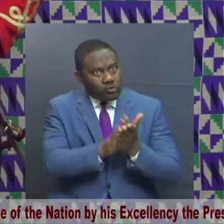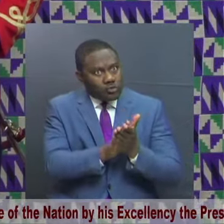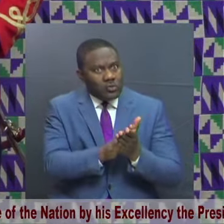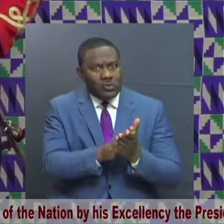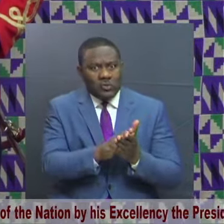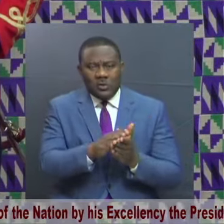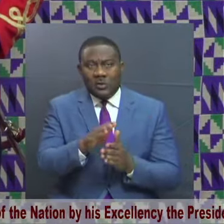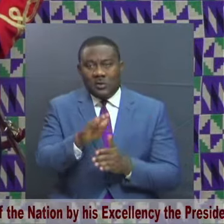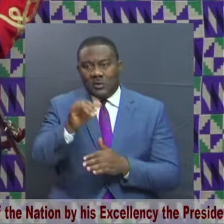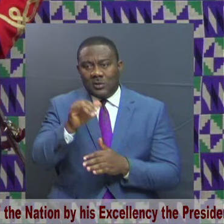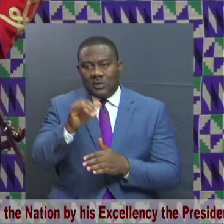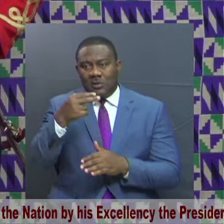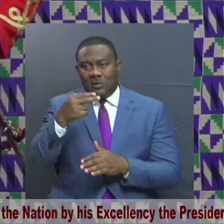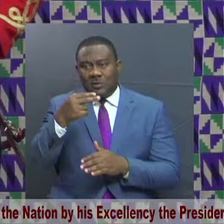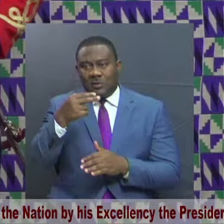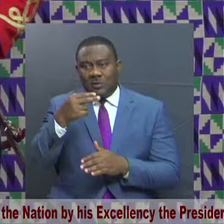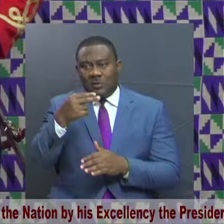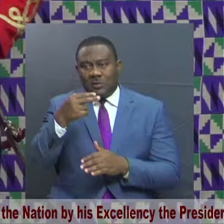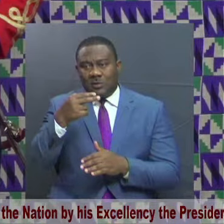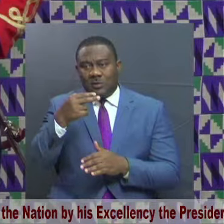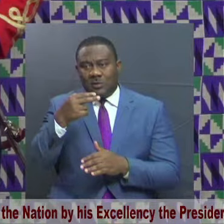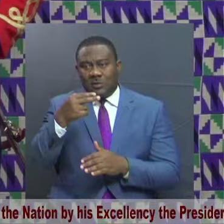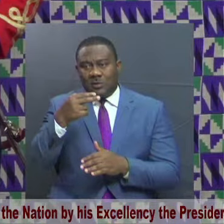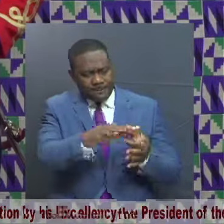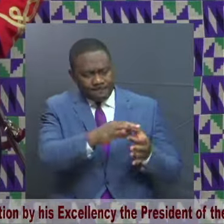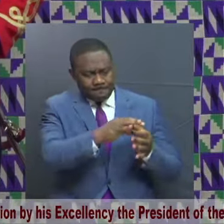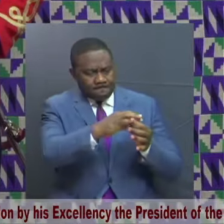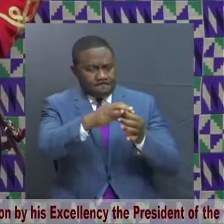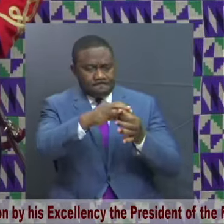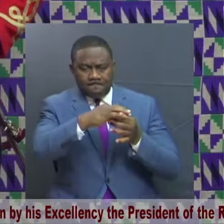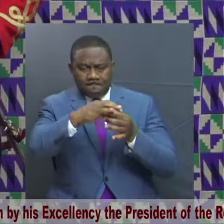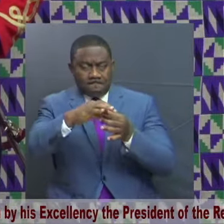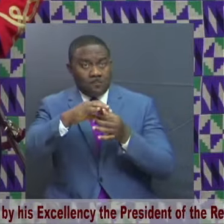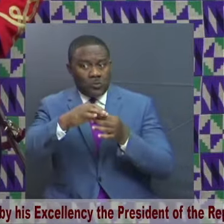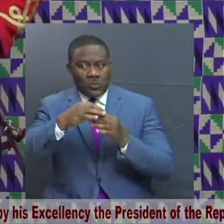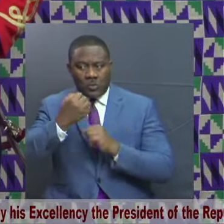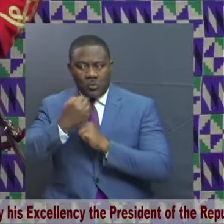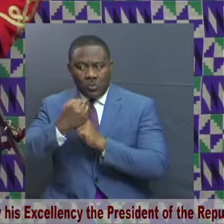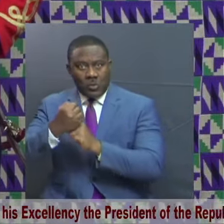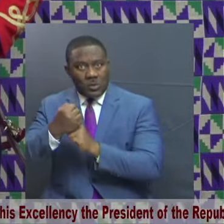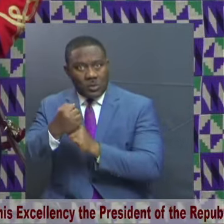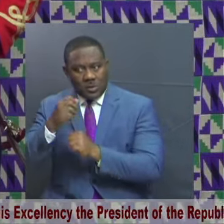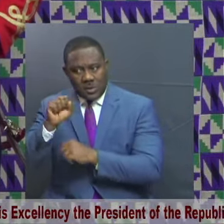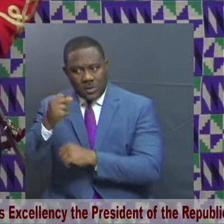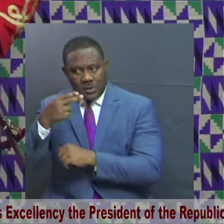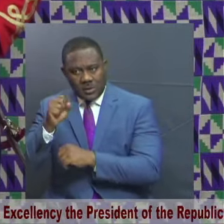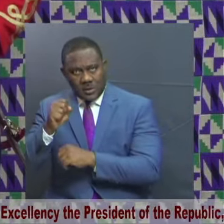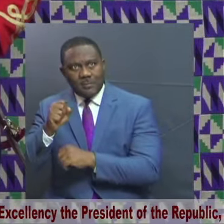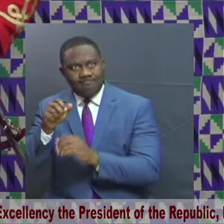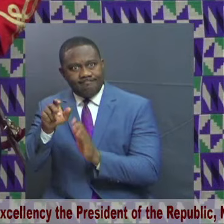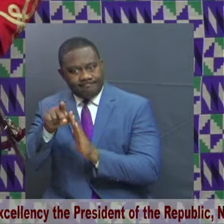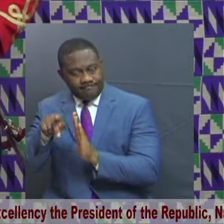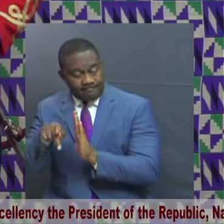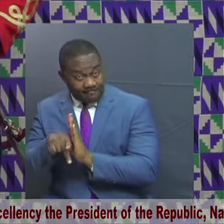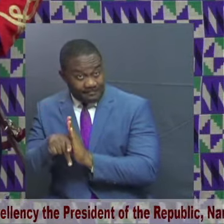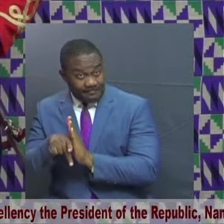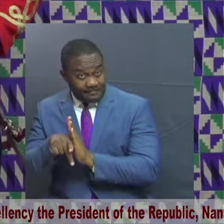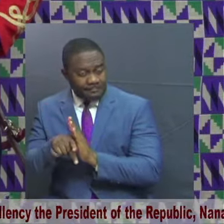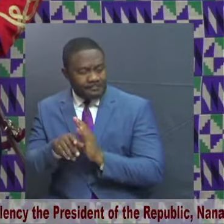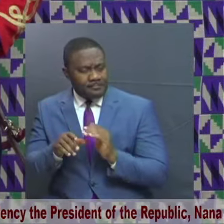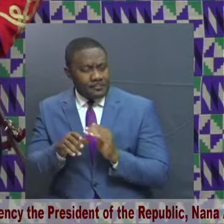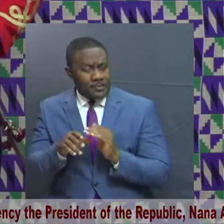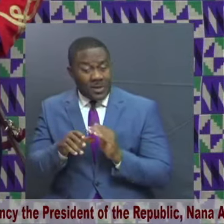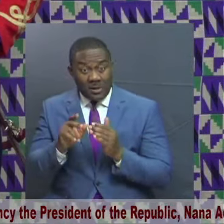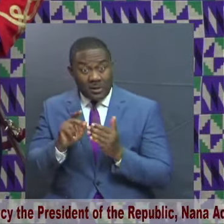to give a solid foundation and strengthen the free shs policy the implementation of various